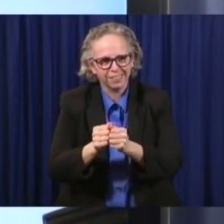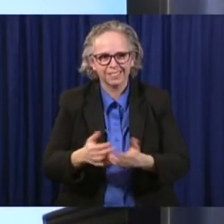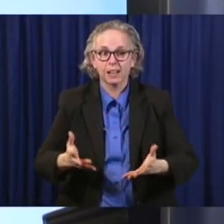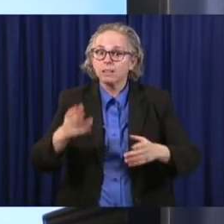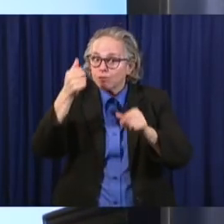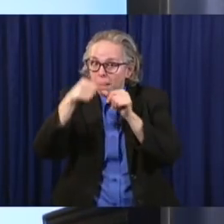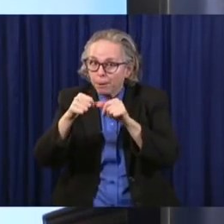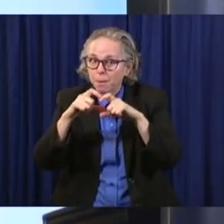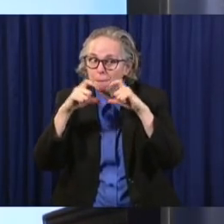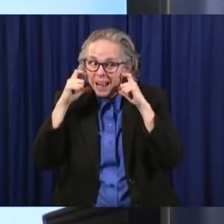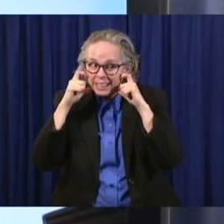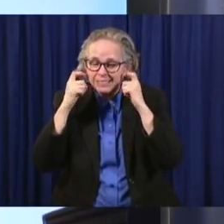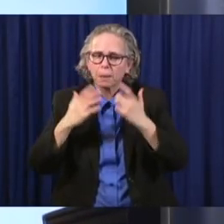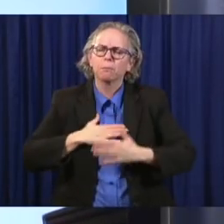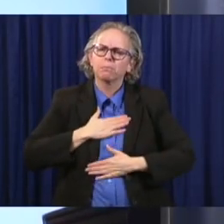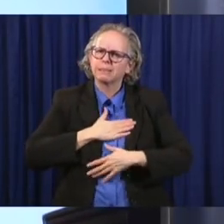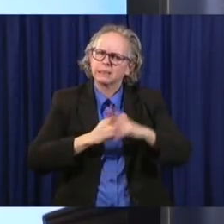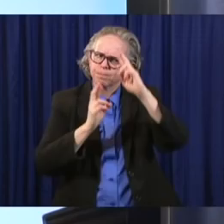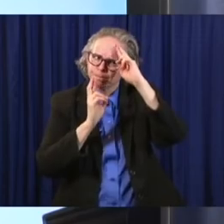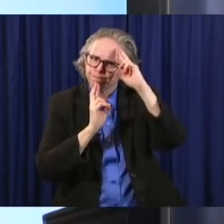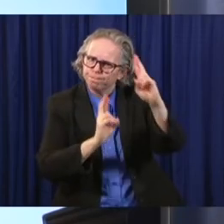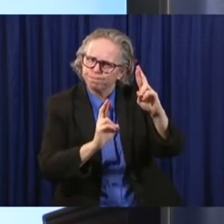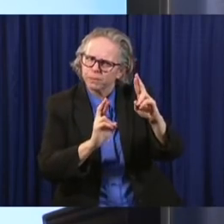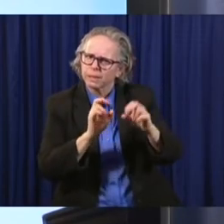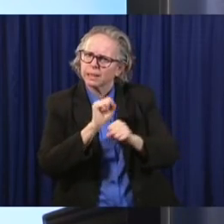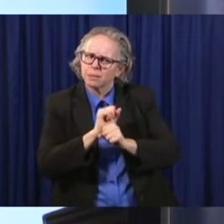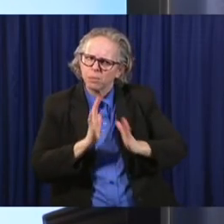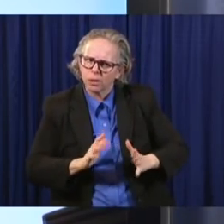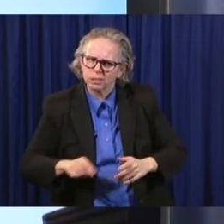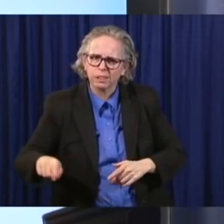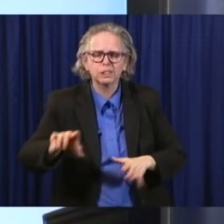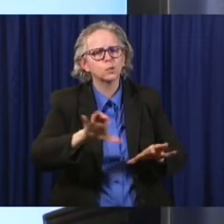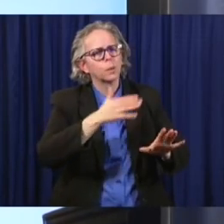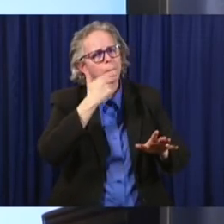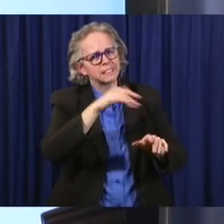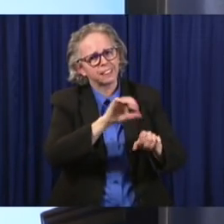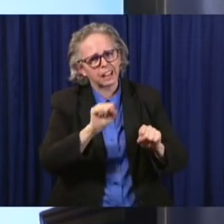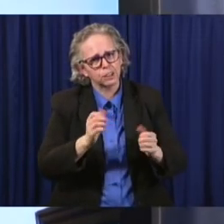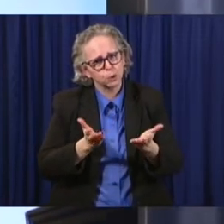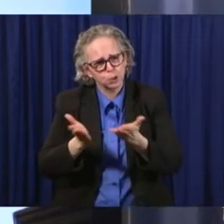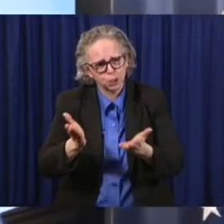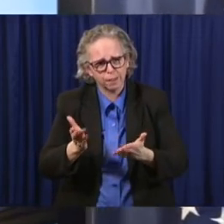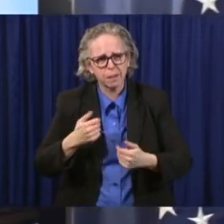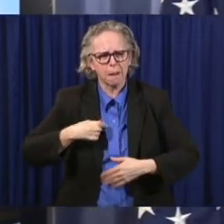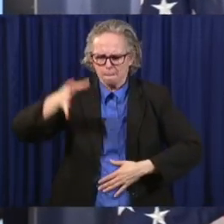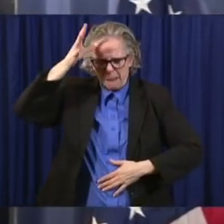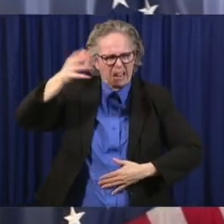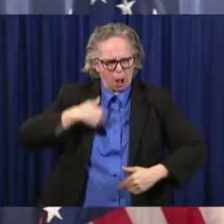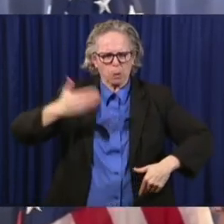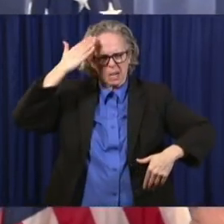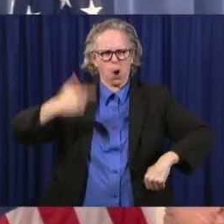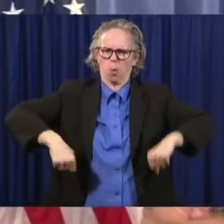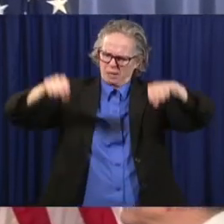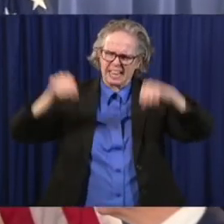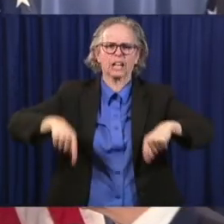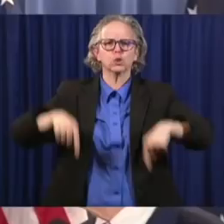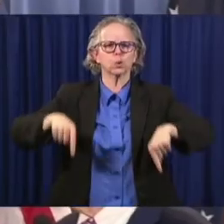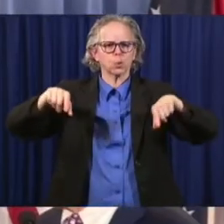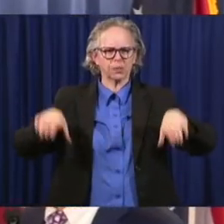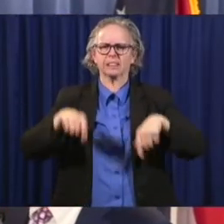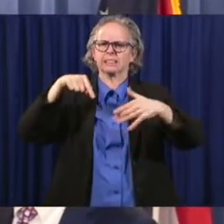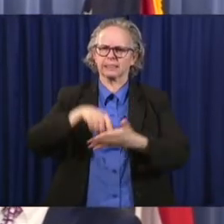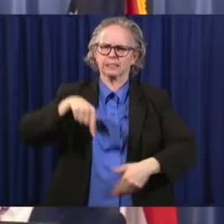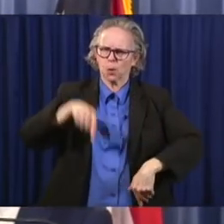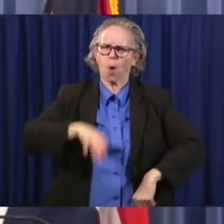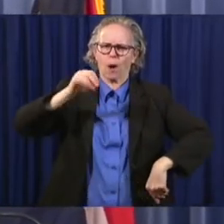of the associates. They are doing the best they can. We're Buckeyes. I know we can do this, Ohio. Thank you, Governor, and I can certainly answer any questions that you